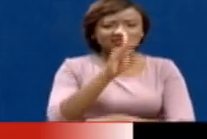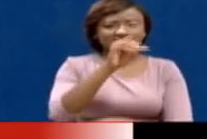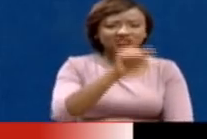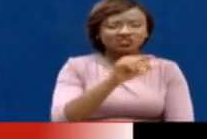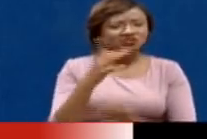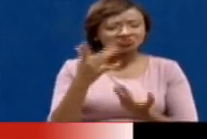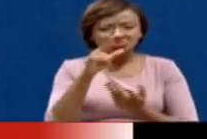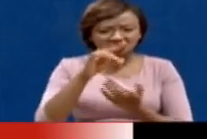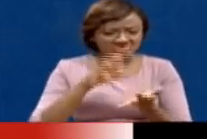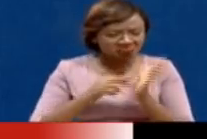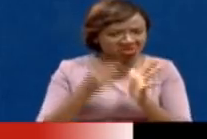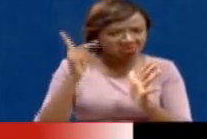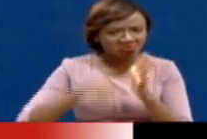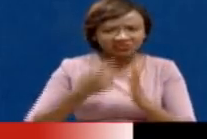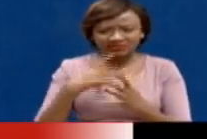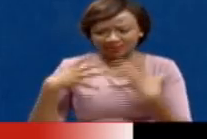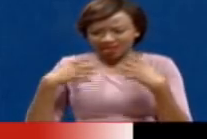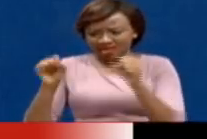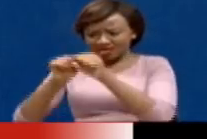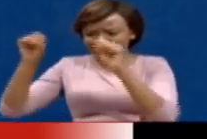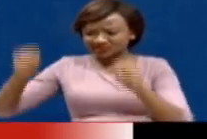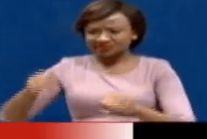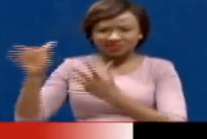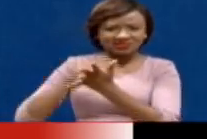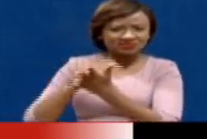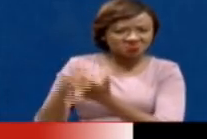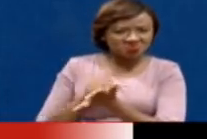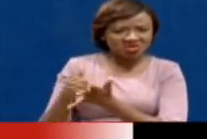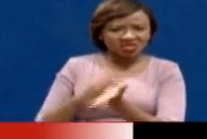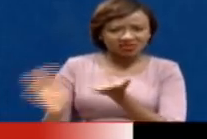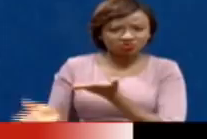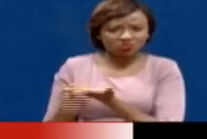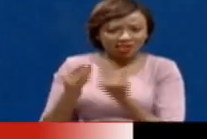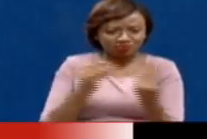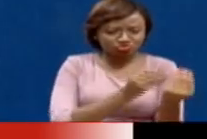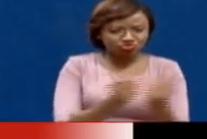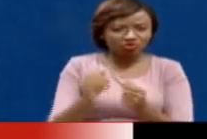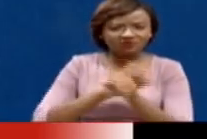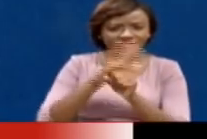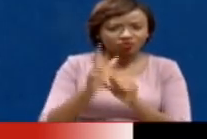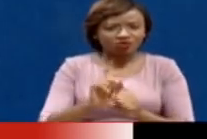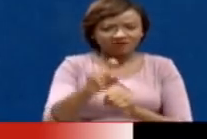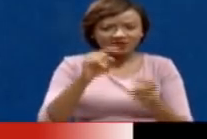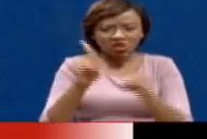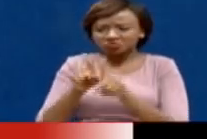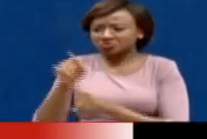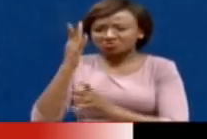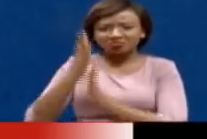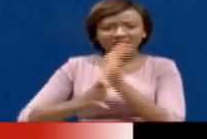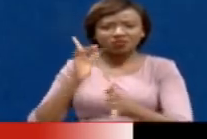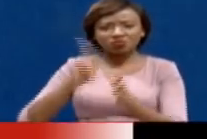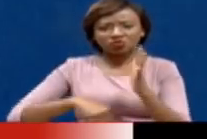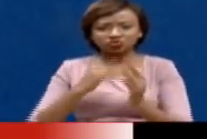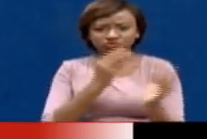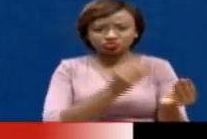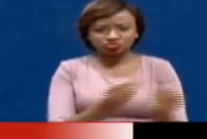meant when he said that our health system is the weakest in dealing with corona, and what he intends to do to strengthen it.